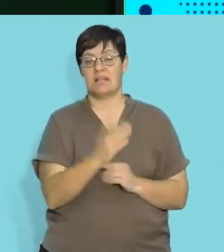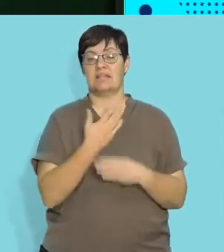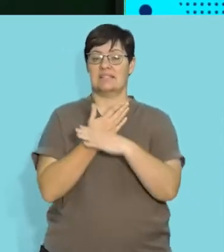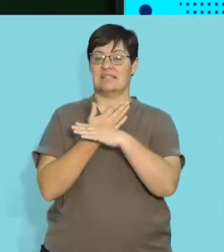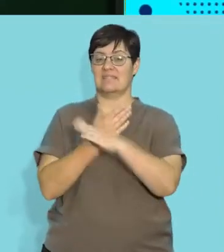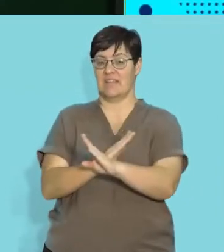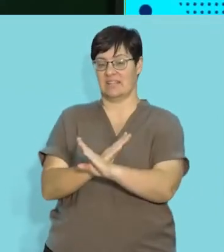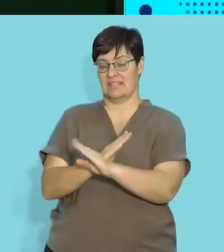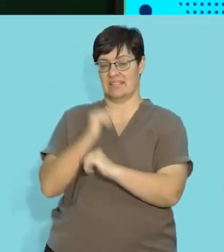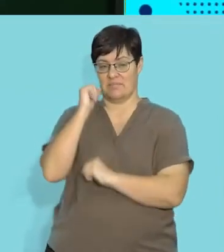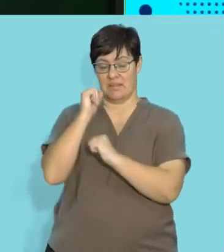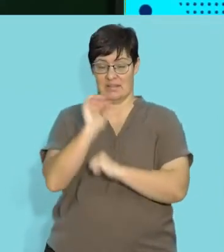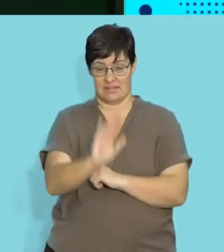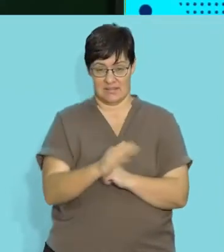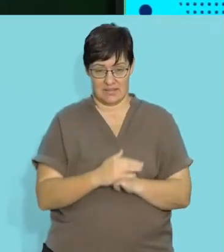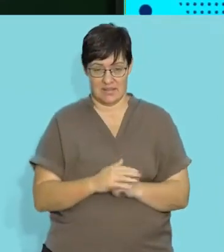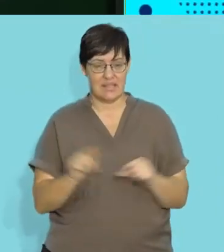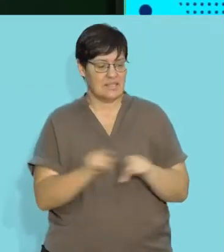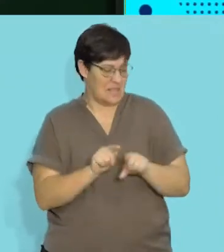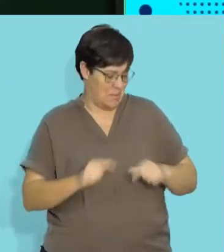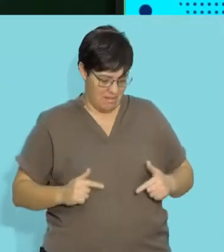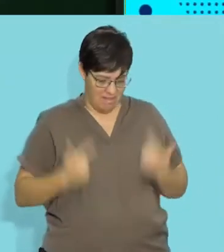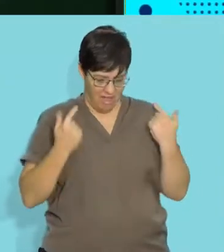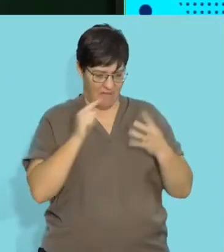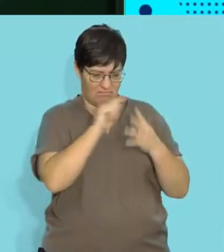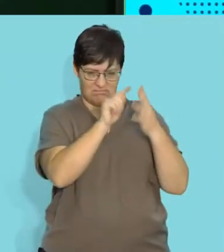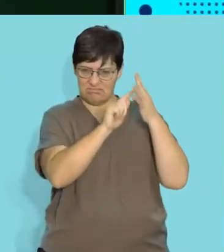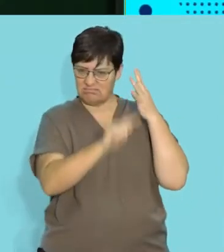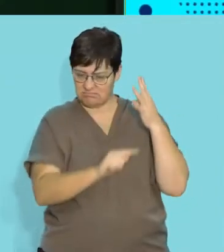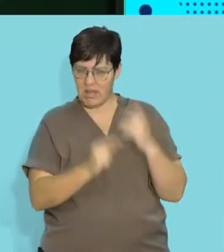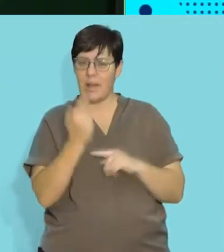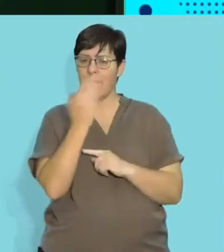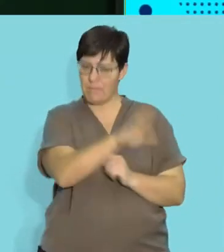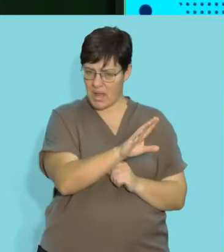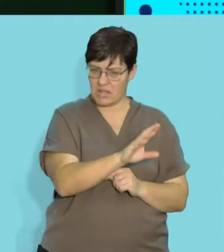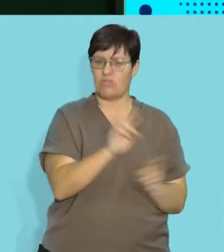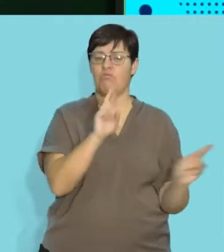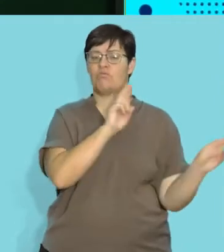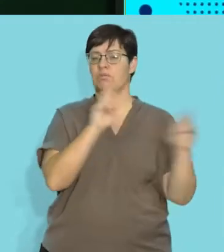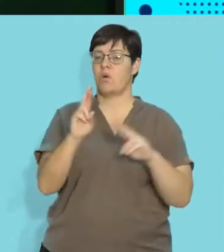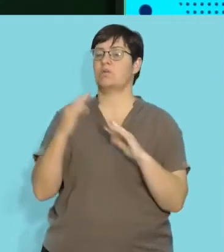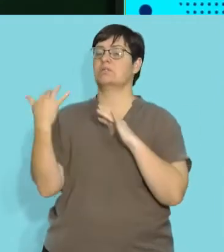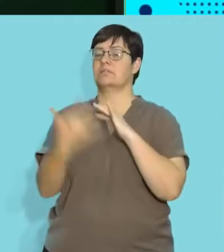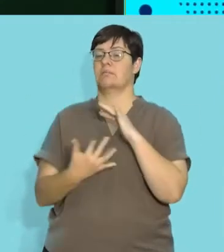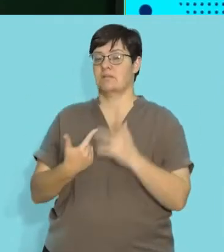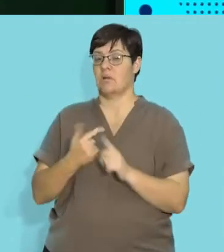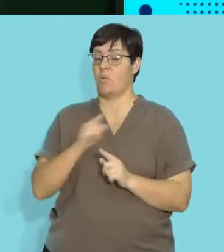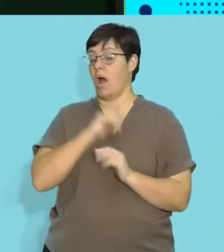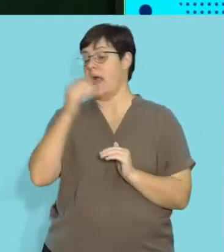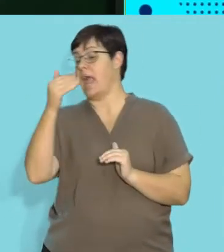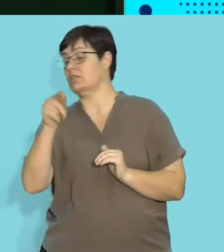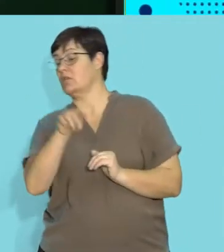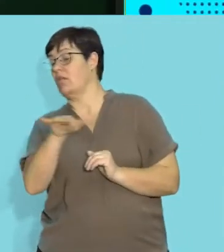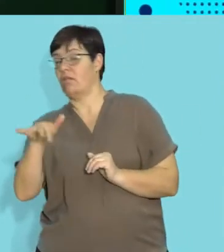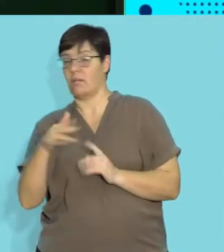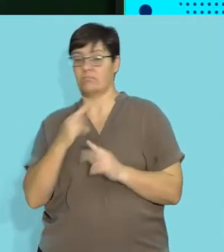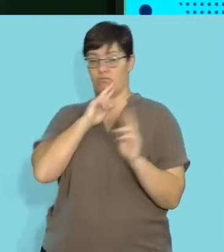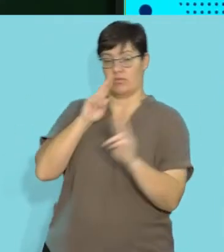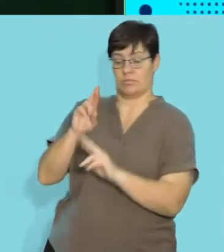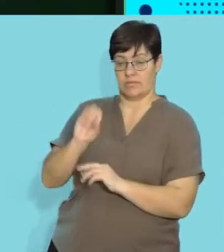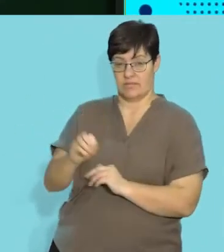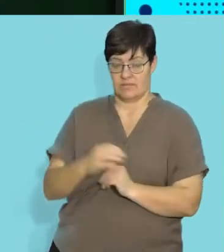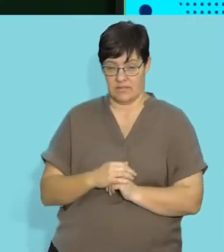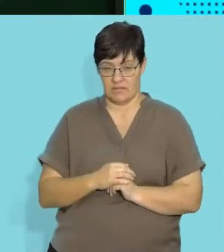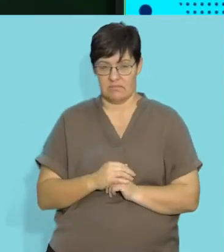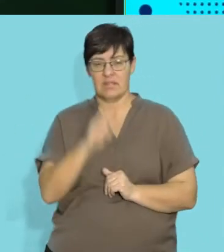plants' defense mechanisms. Like all living organisms, plants also respond to a stimulus from the external surface.